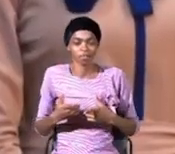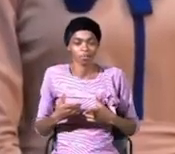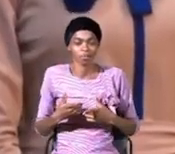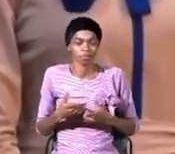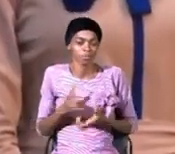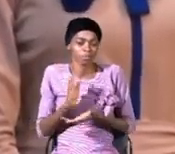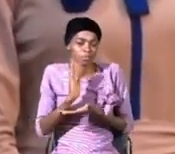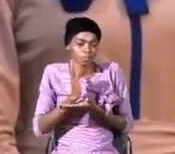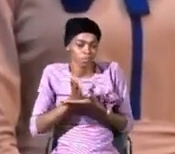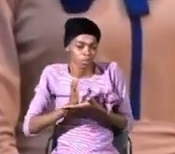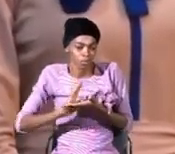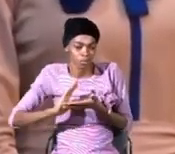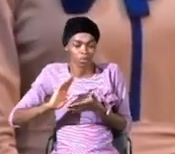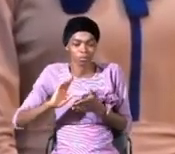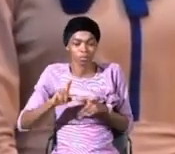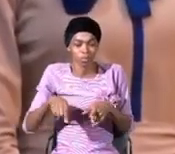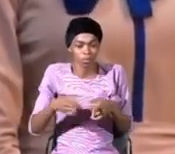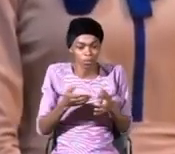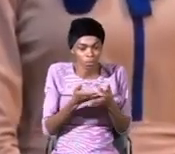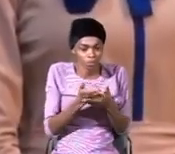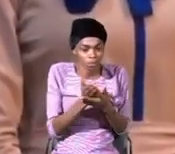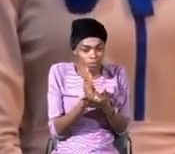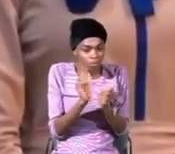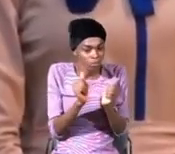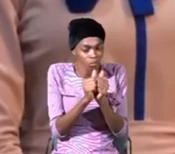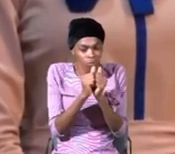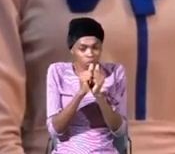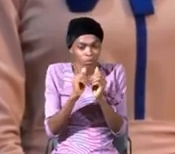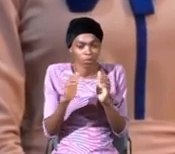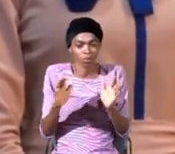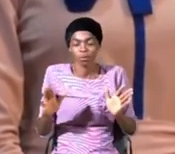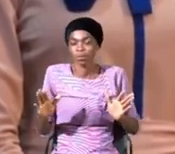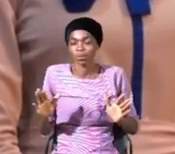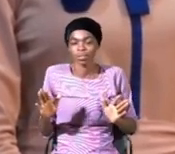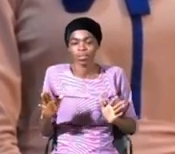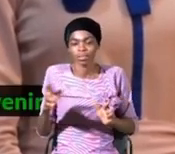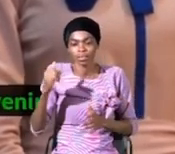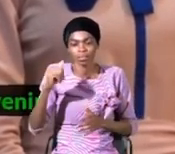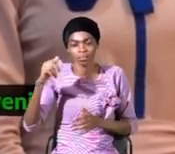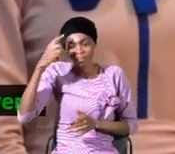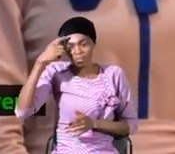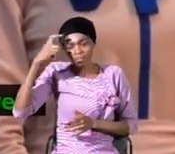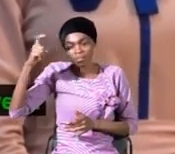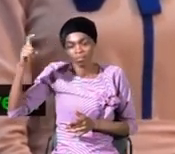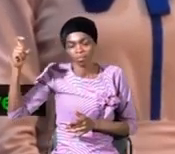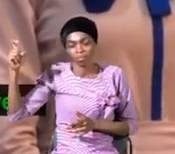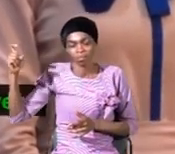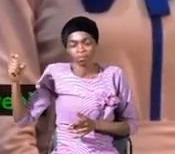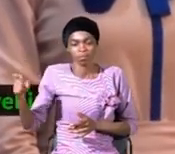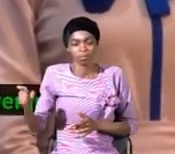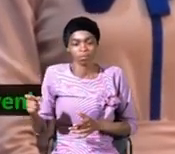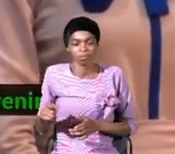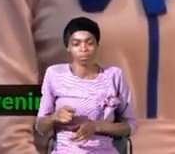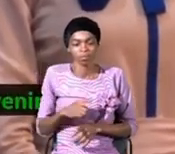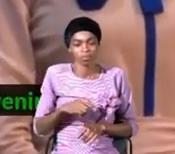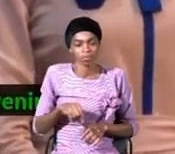Some go through without a dream, while others